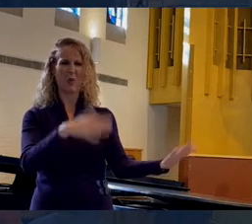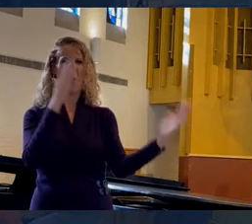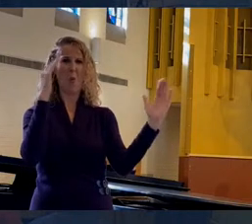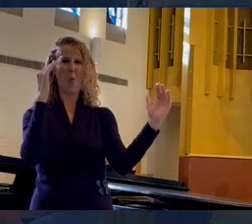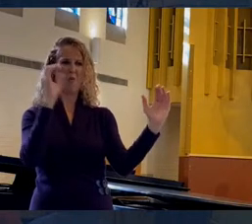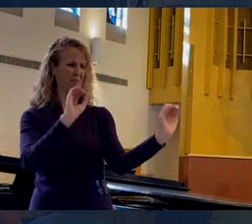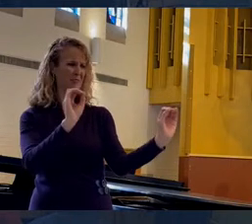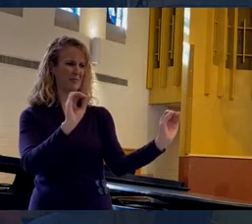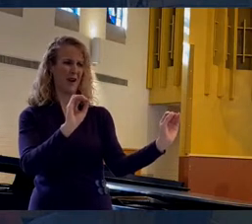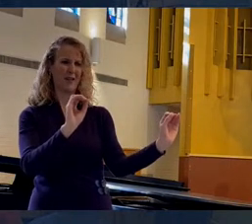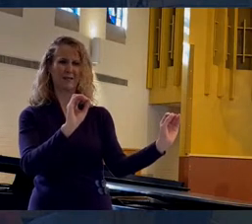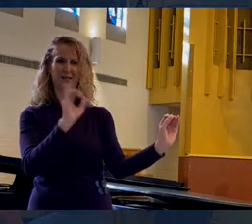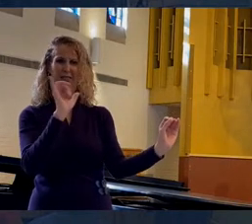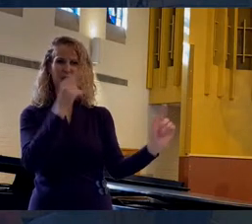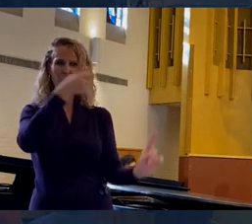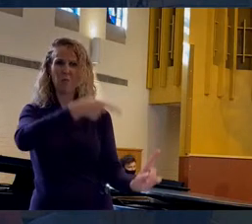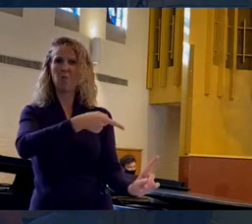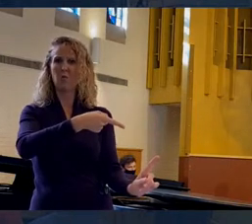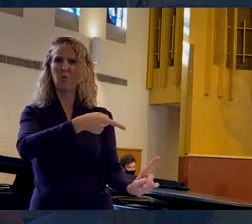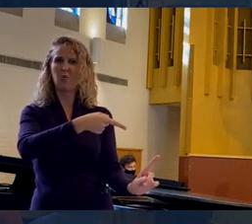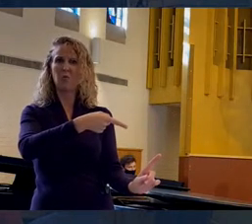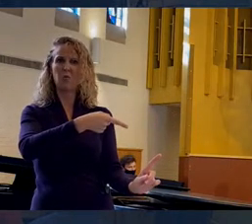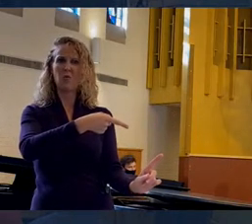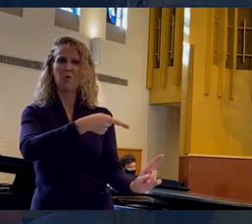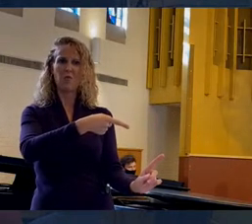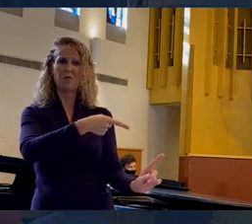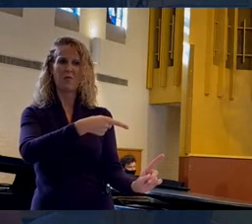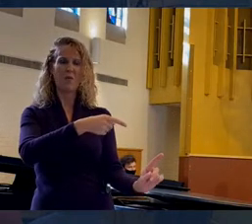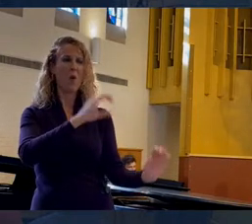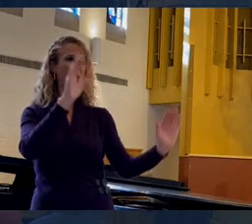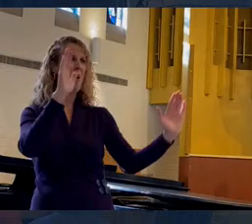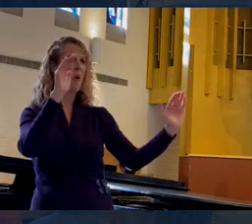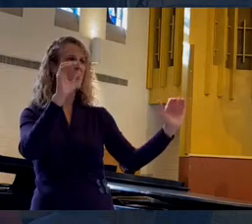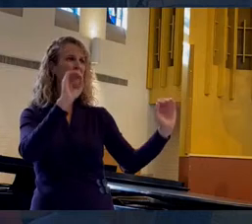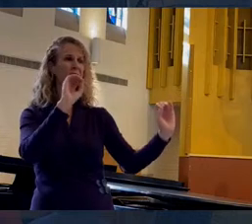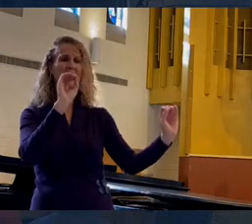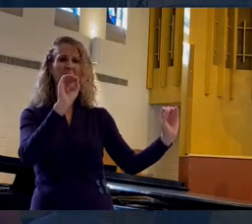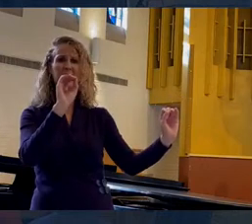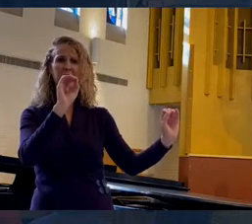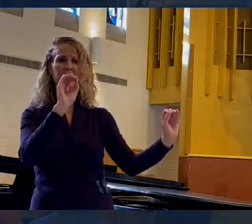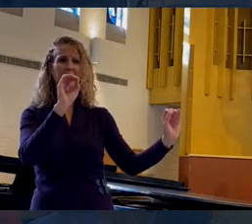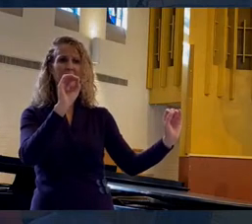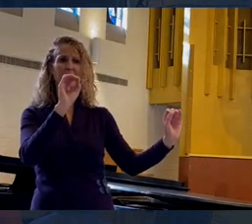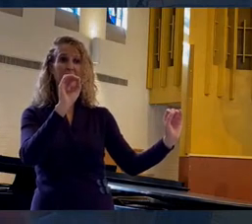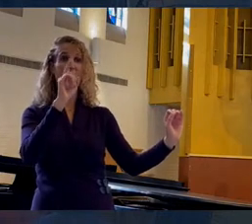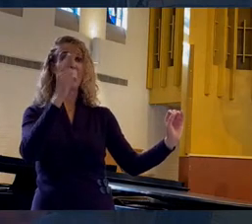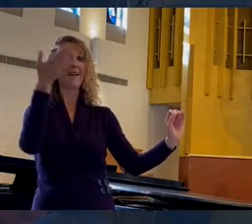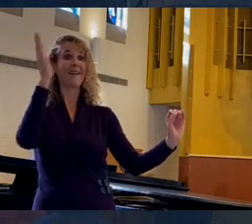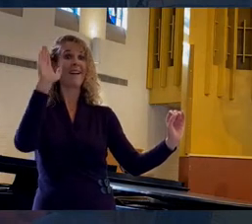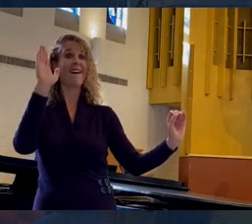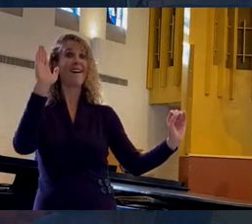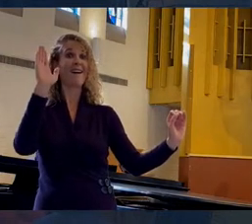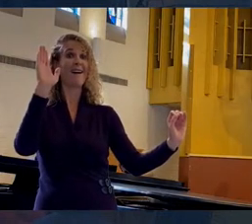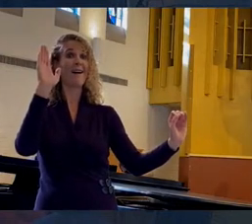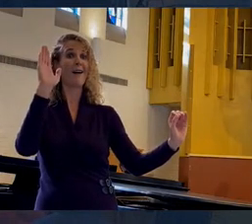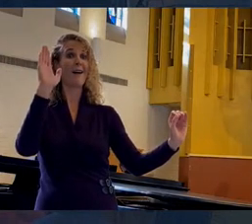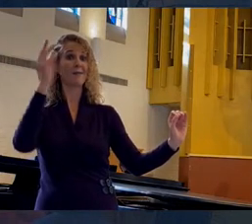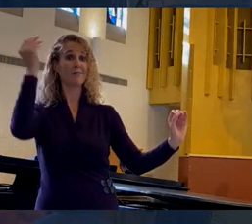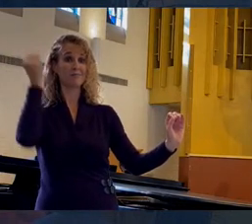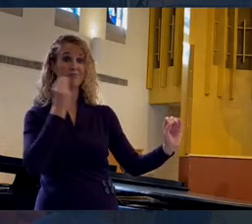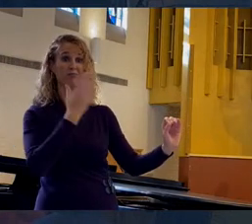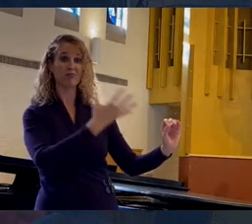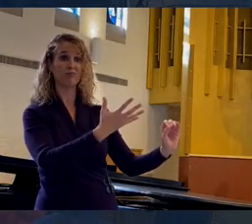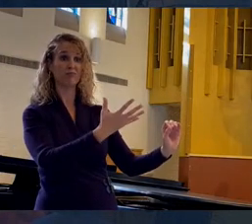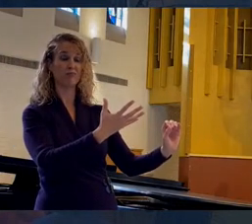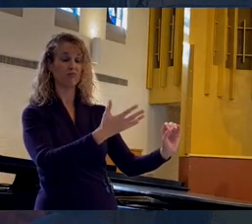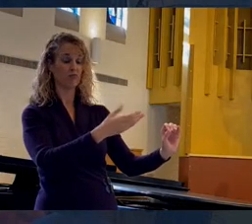hope there. That's the point. It's hopeless. And God says to Ezekiel,